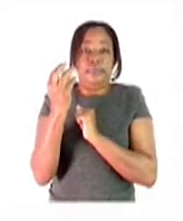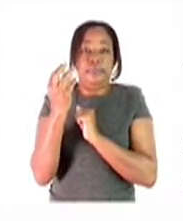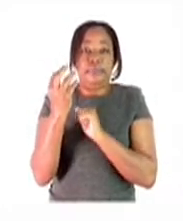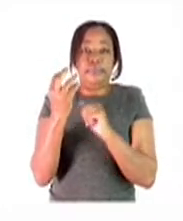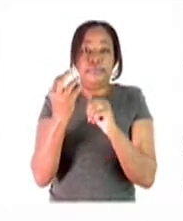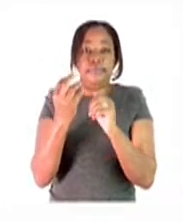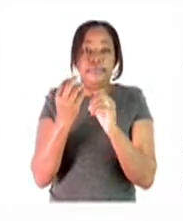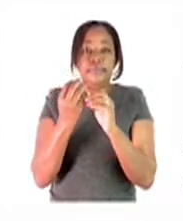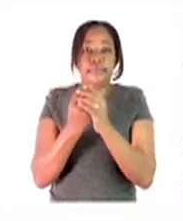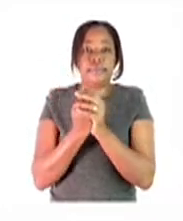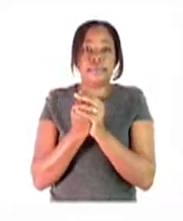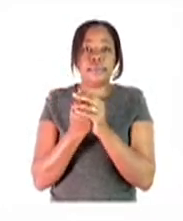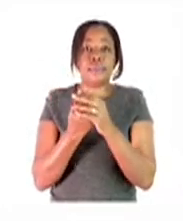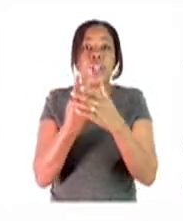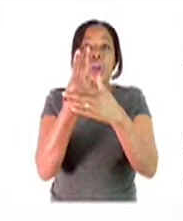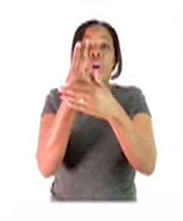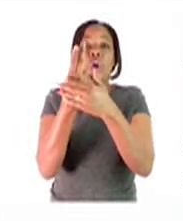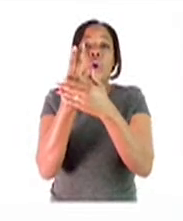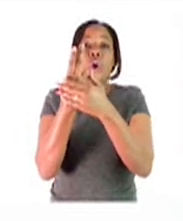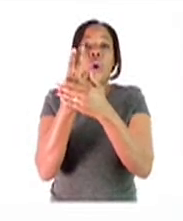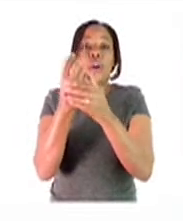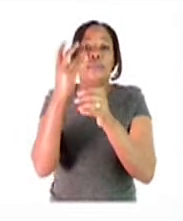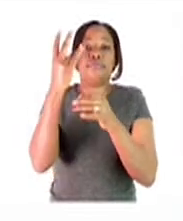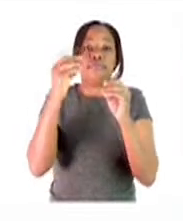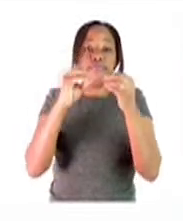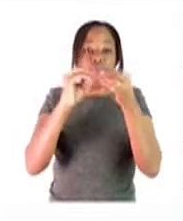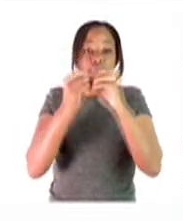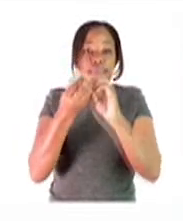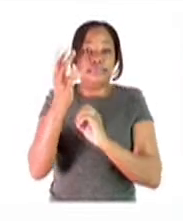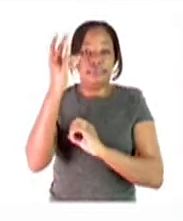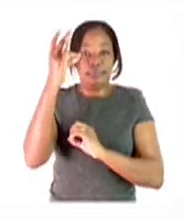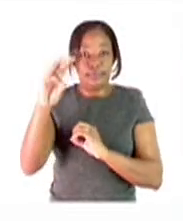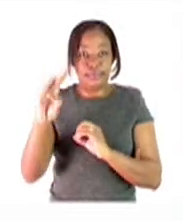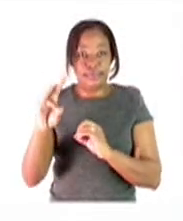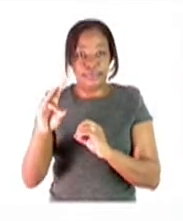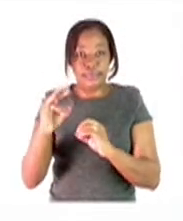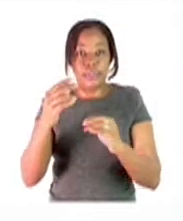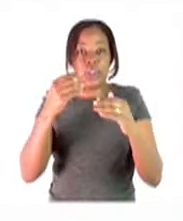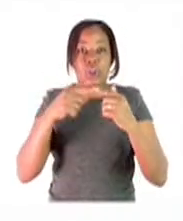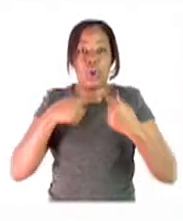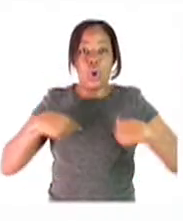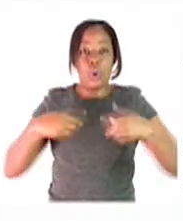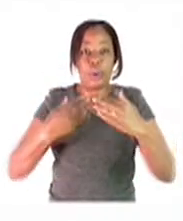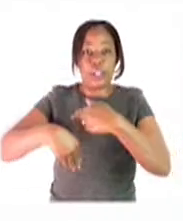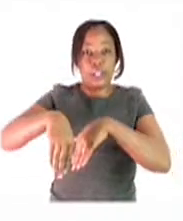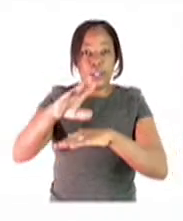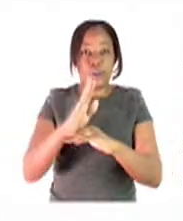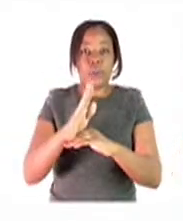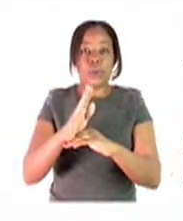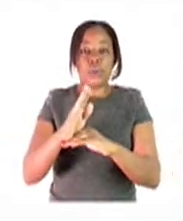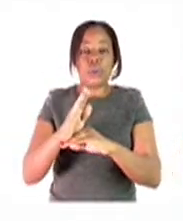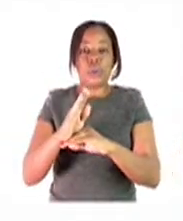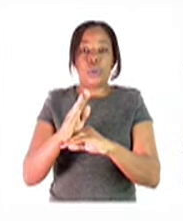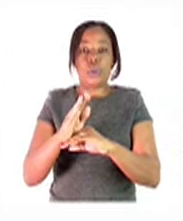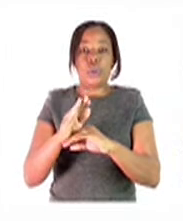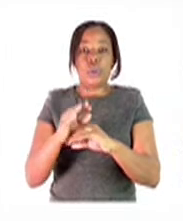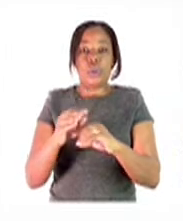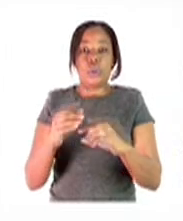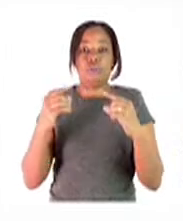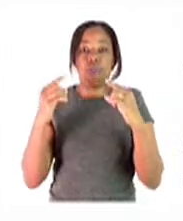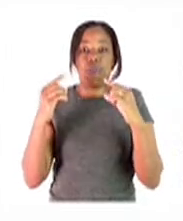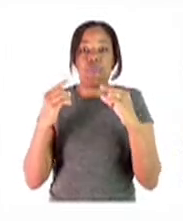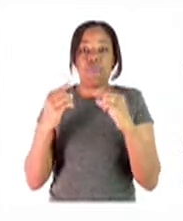one. Number 7, the last one, we can go to the park. We finish